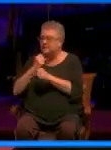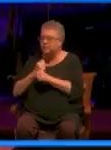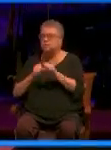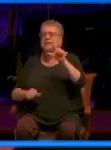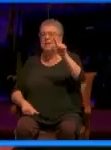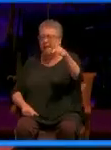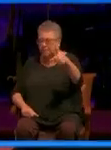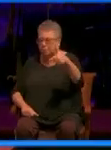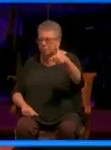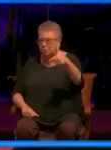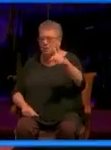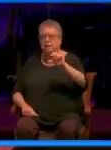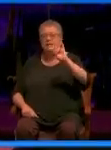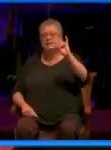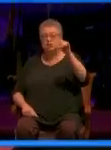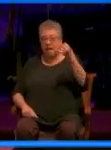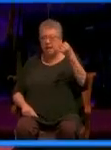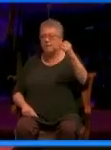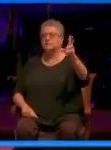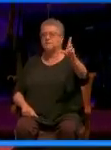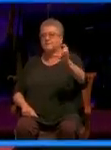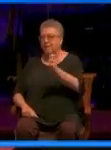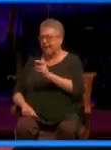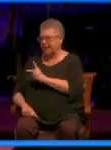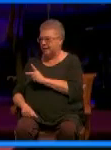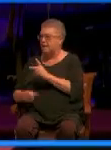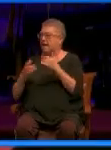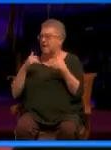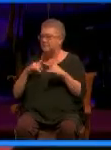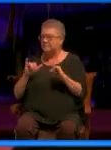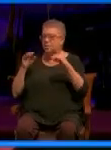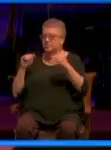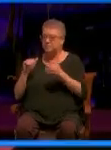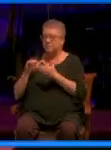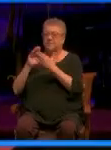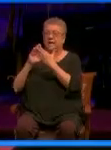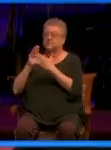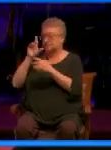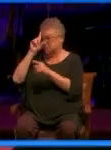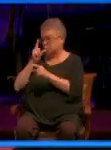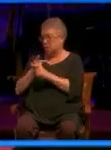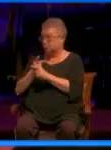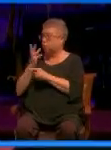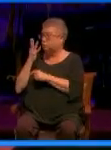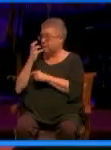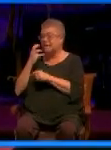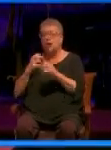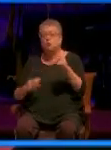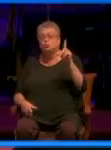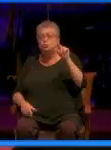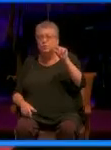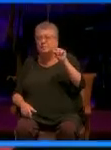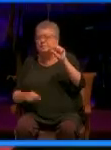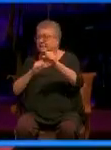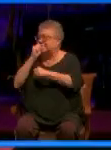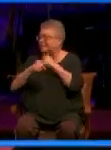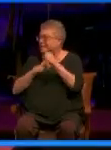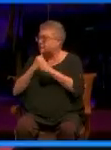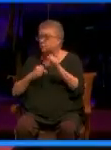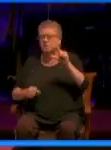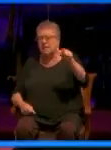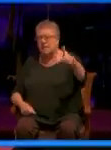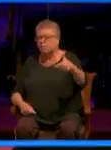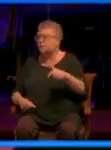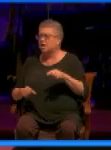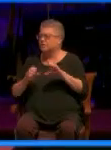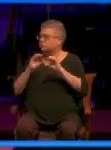later, Jacob will get to come back and he's still got to face his brother who is mad. 20 years later, and there is no record in Scripture